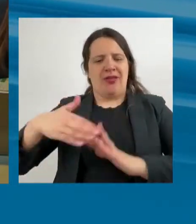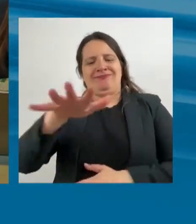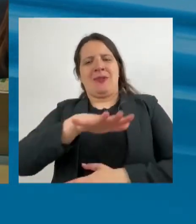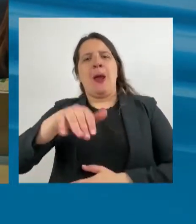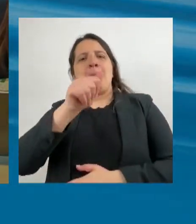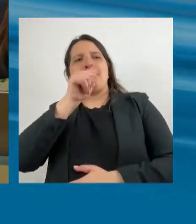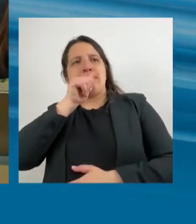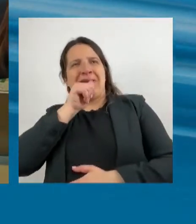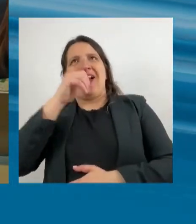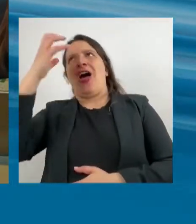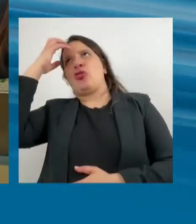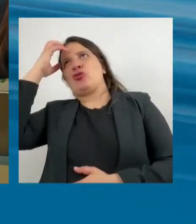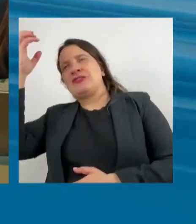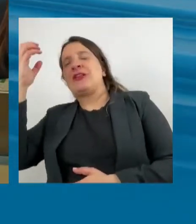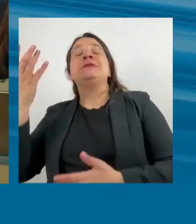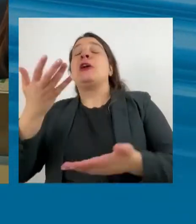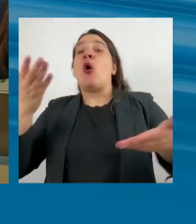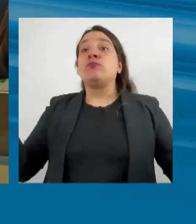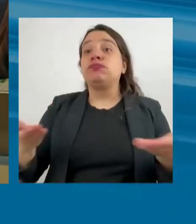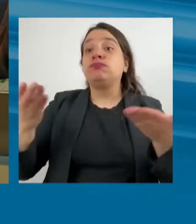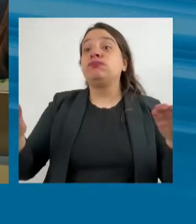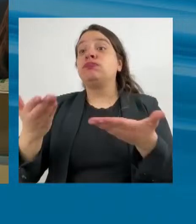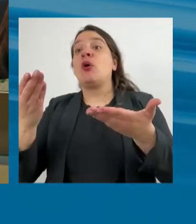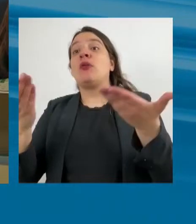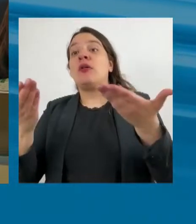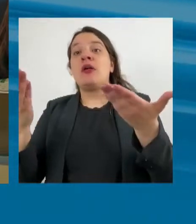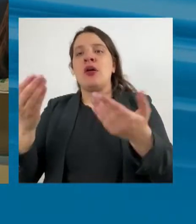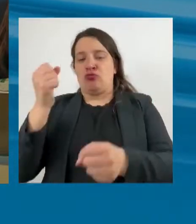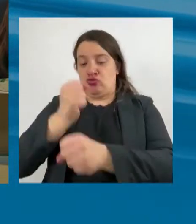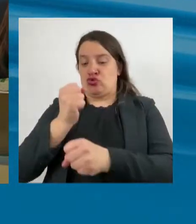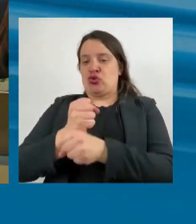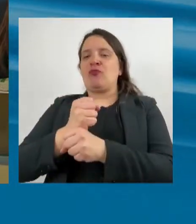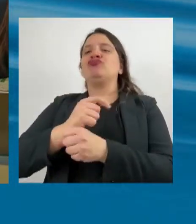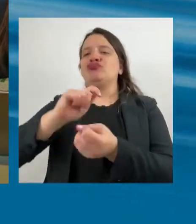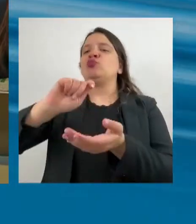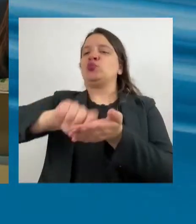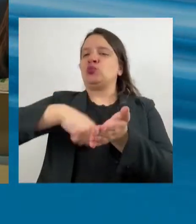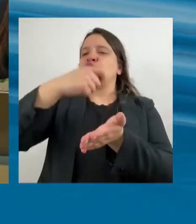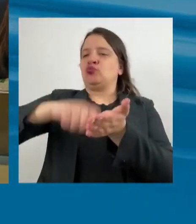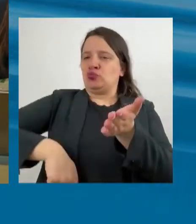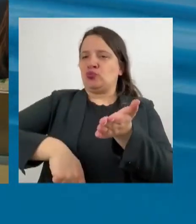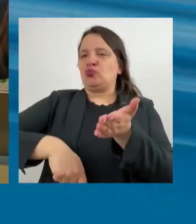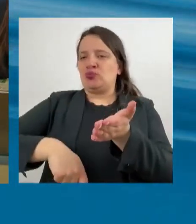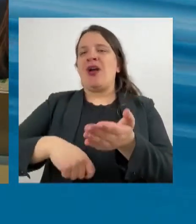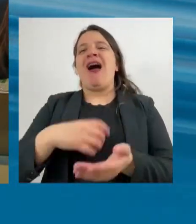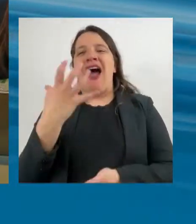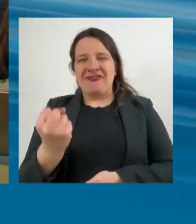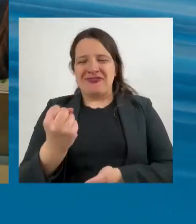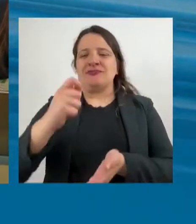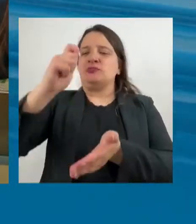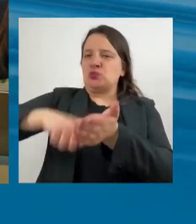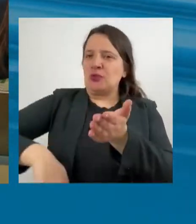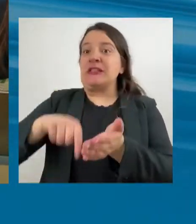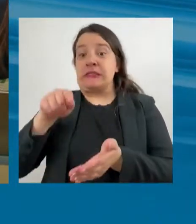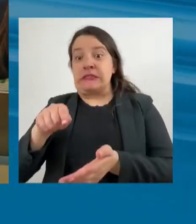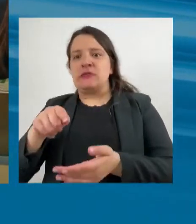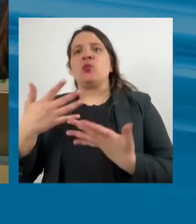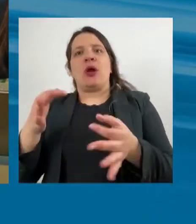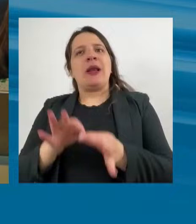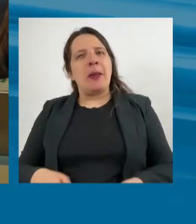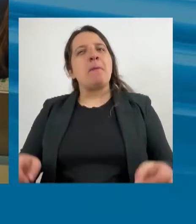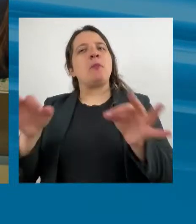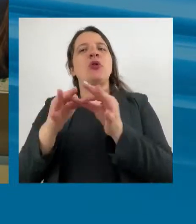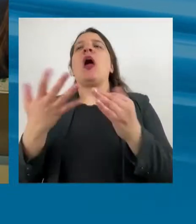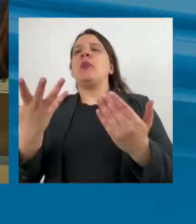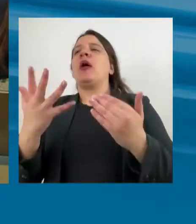sector and the state. Also to promote decent work amongst all men and women